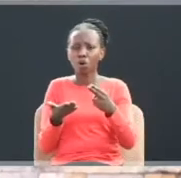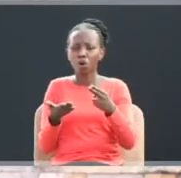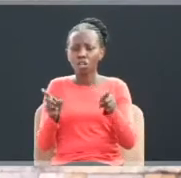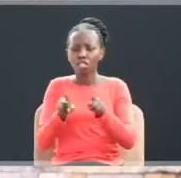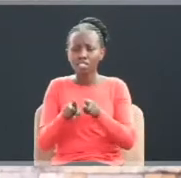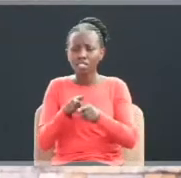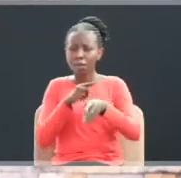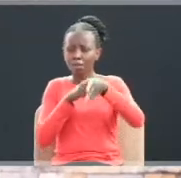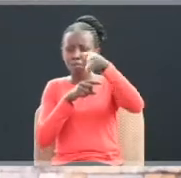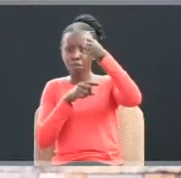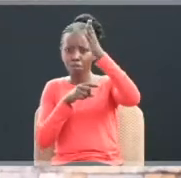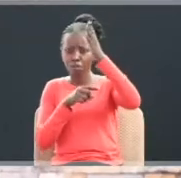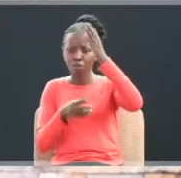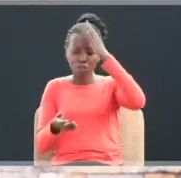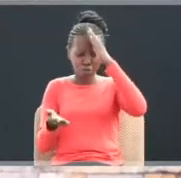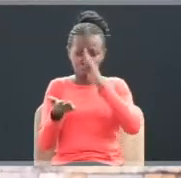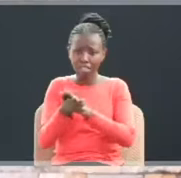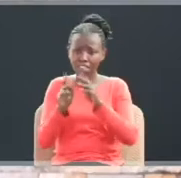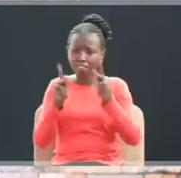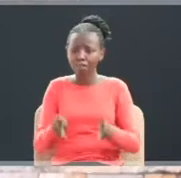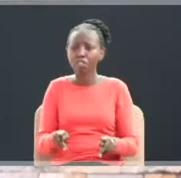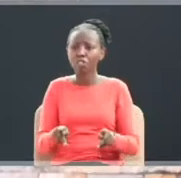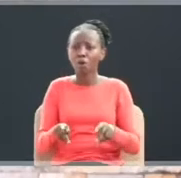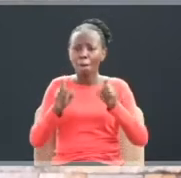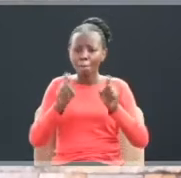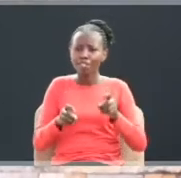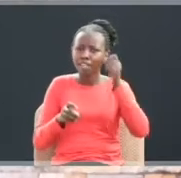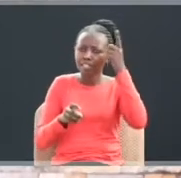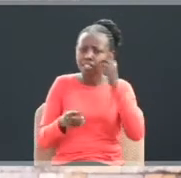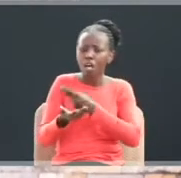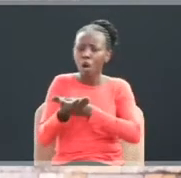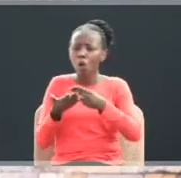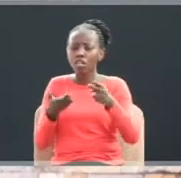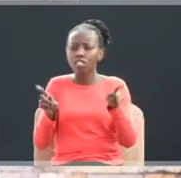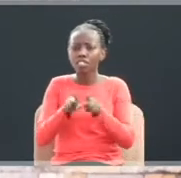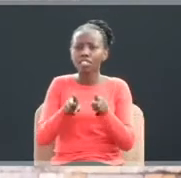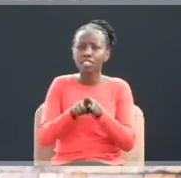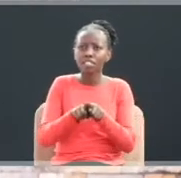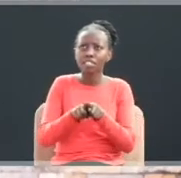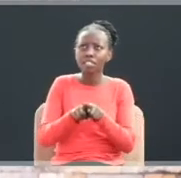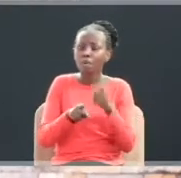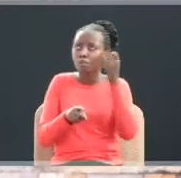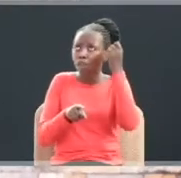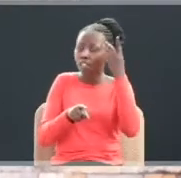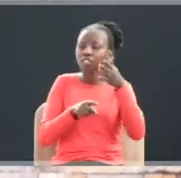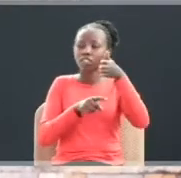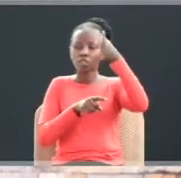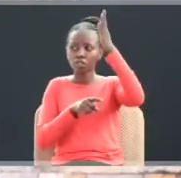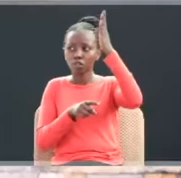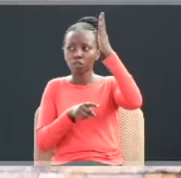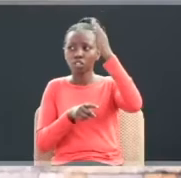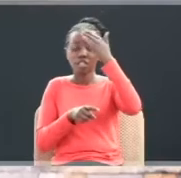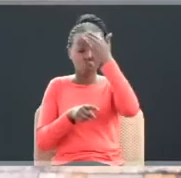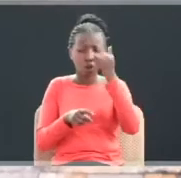Believers must grasp this. Holiness is the complete otherness of God. the transcendent glory of God. And this is why